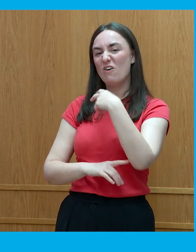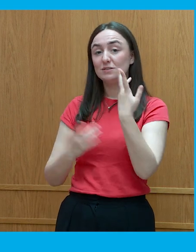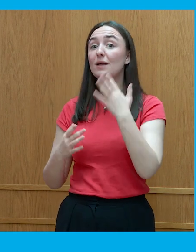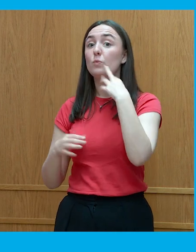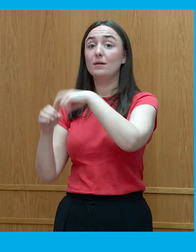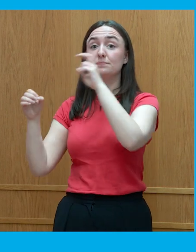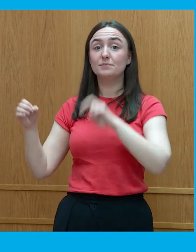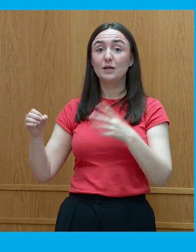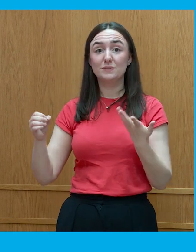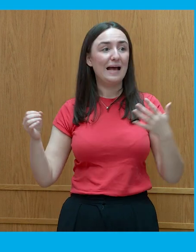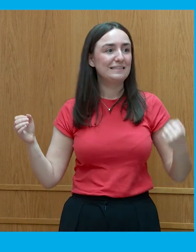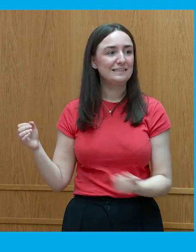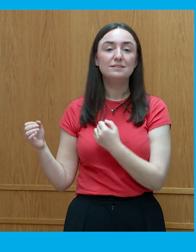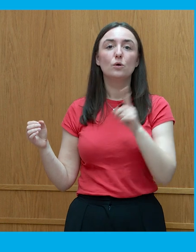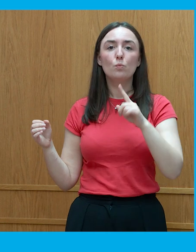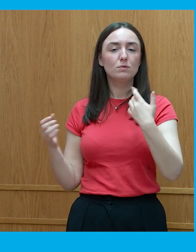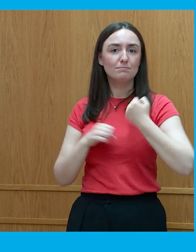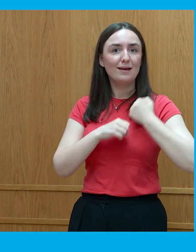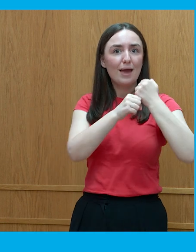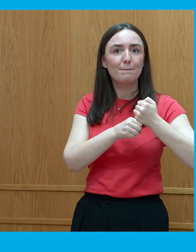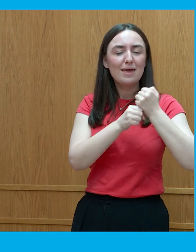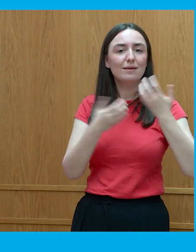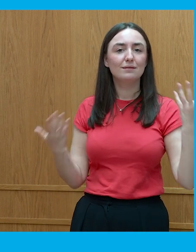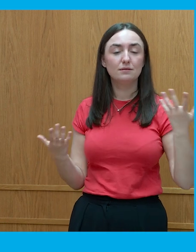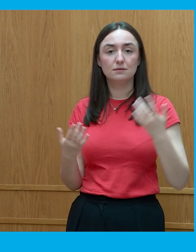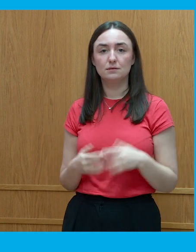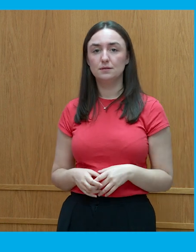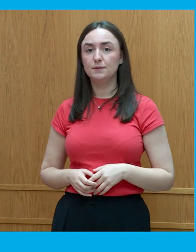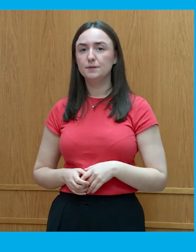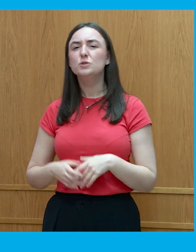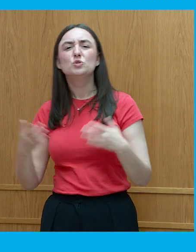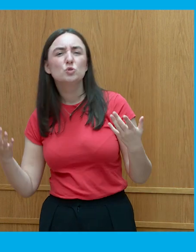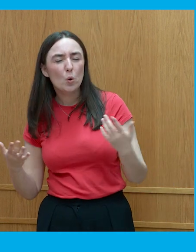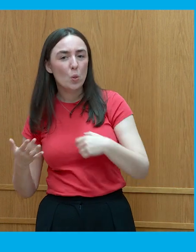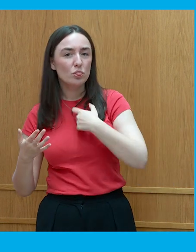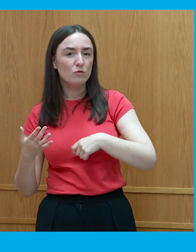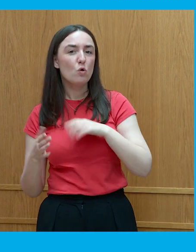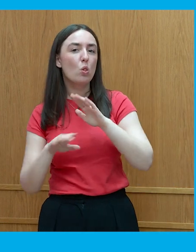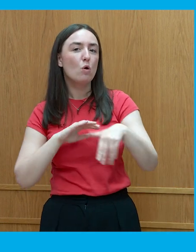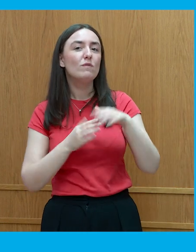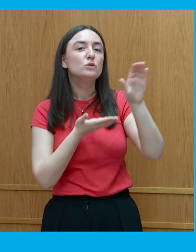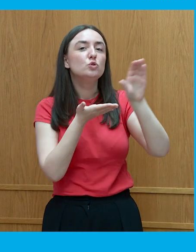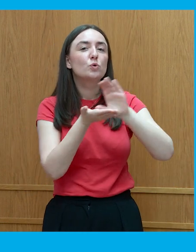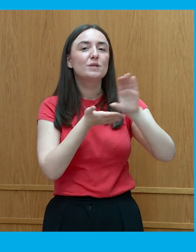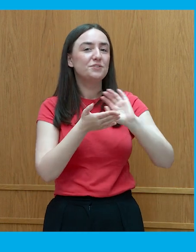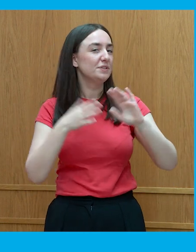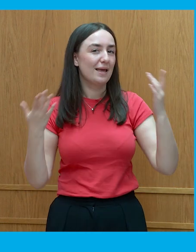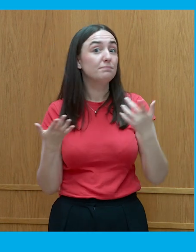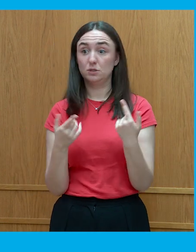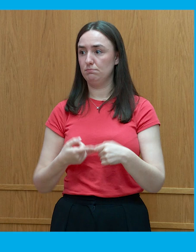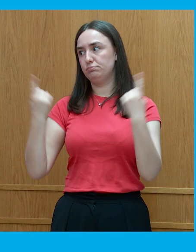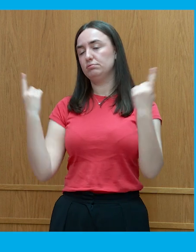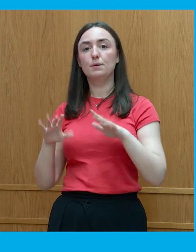kneecap to his candidacy. So what's the role there of donations? Because that's something that's so different in British politics,